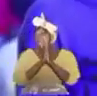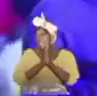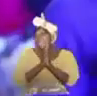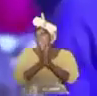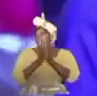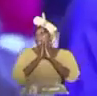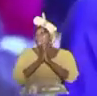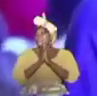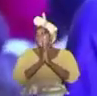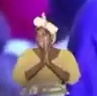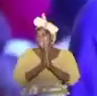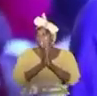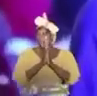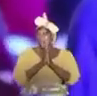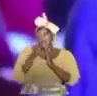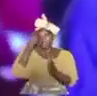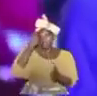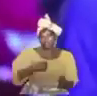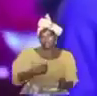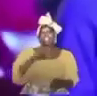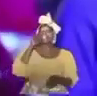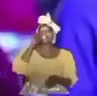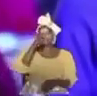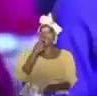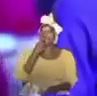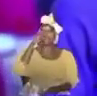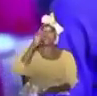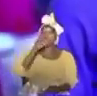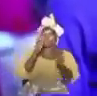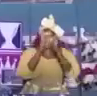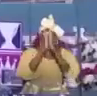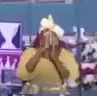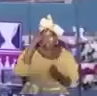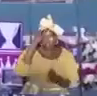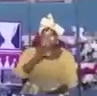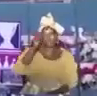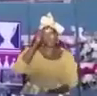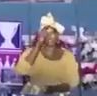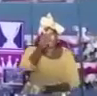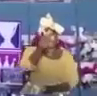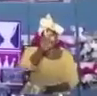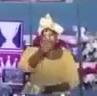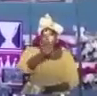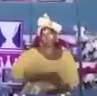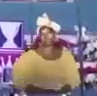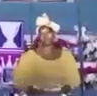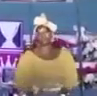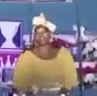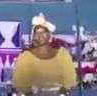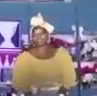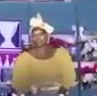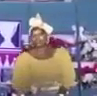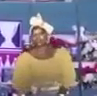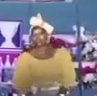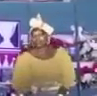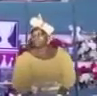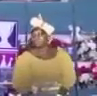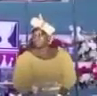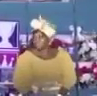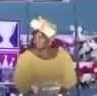Pray for me is wonderful, but you must learn to fan the embers, the flames on your own altar.